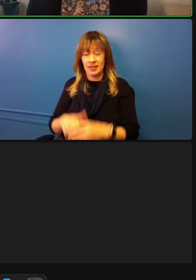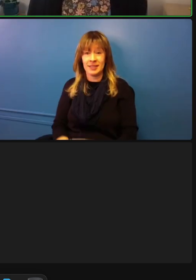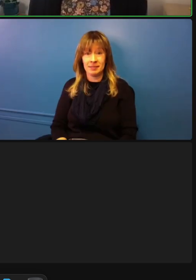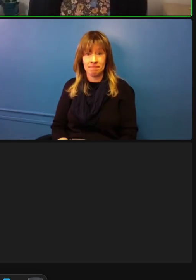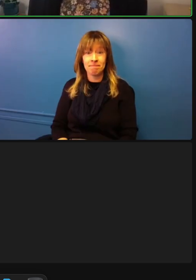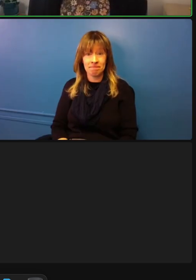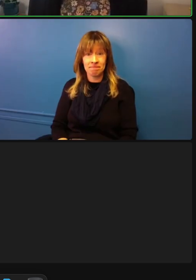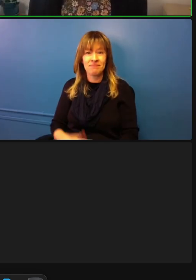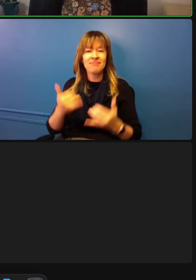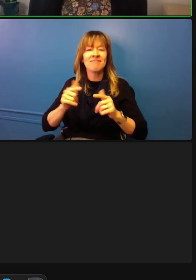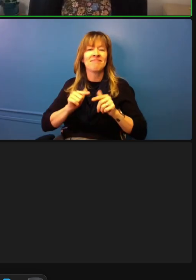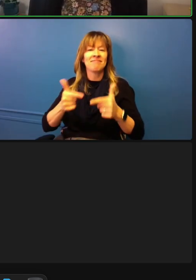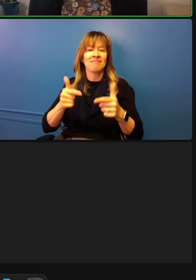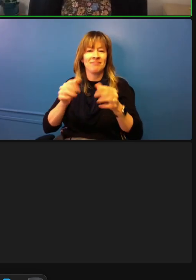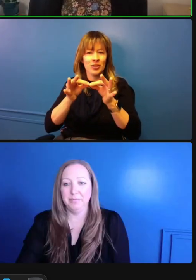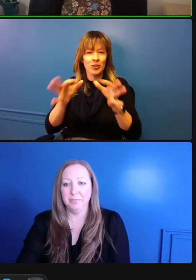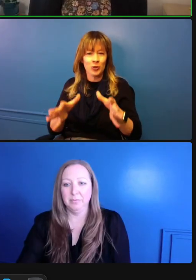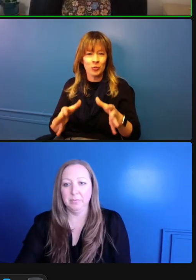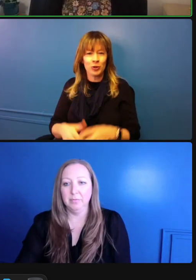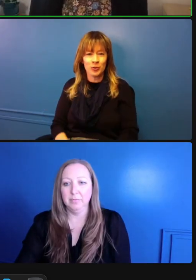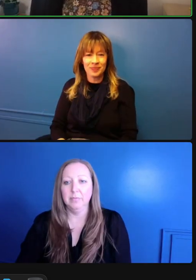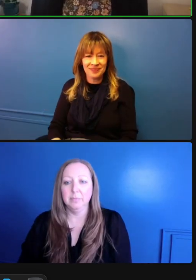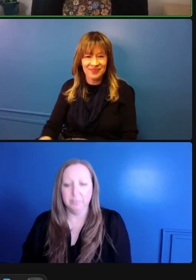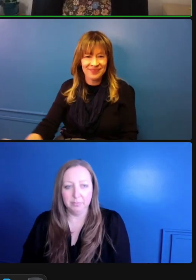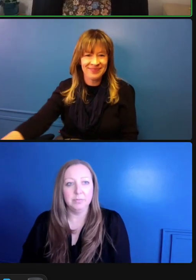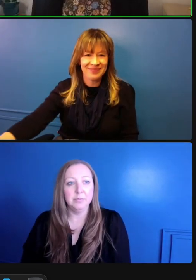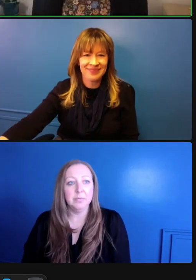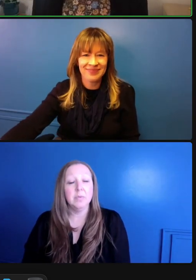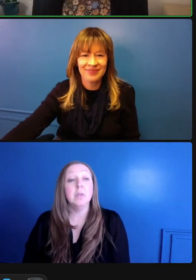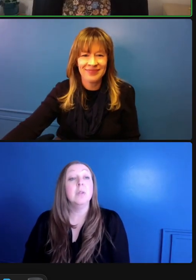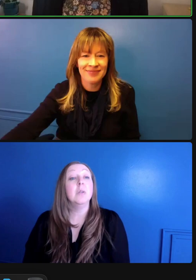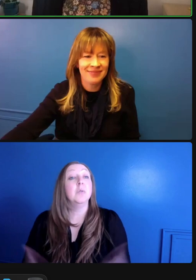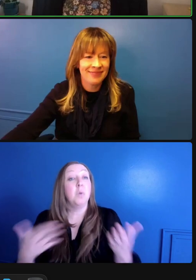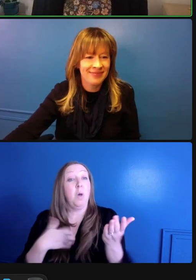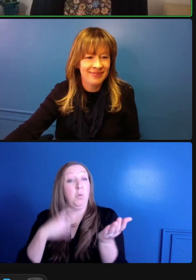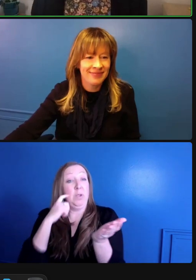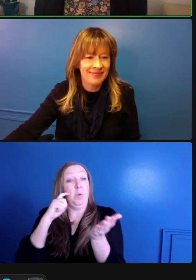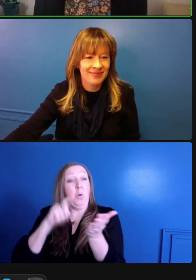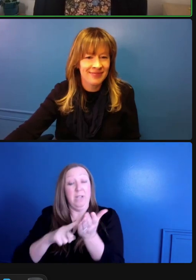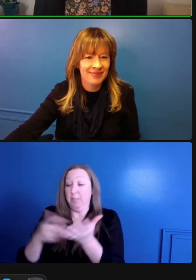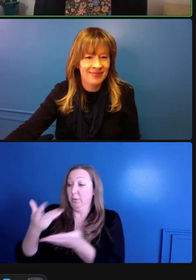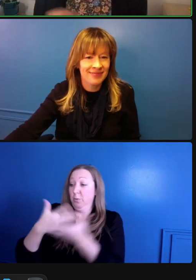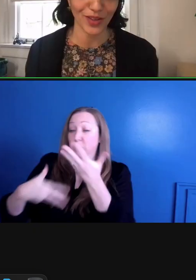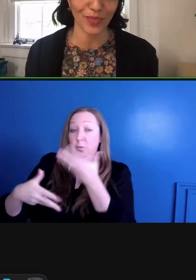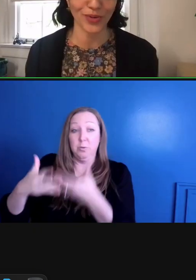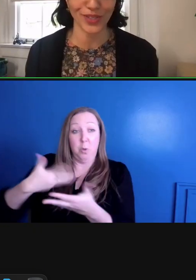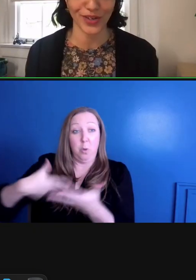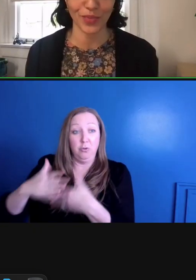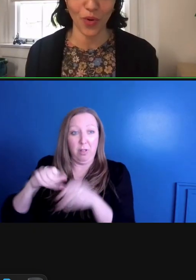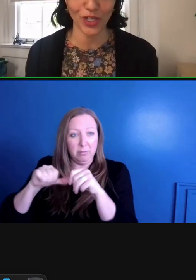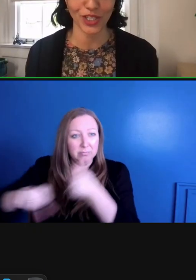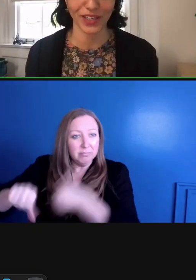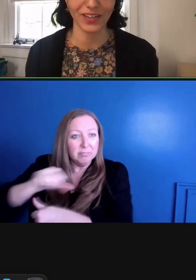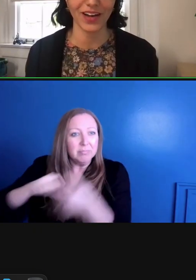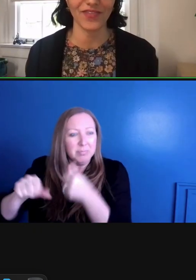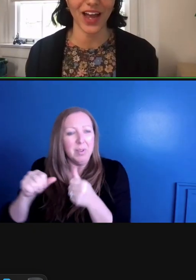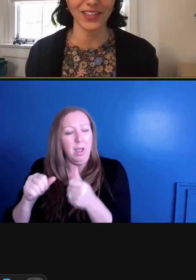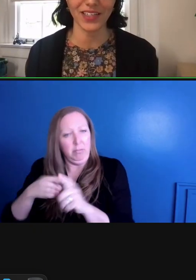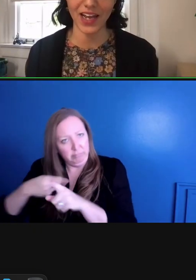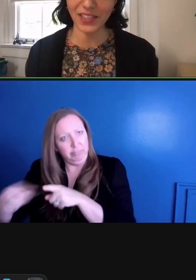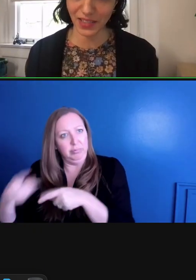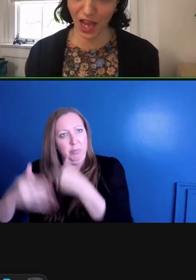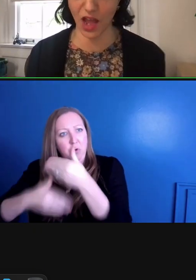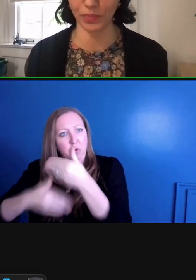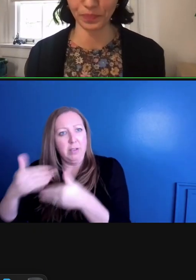So we found that social interactive are selectively processed along the STS, but in particular along the posterior portion of